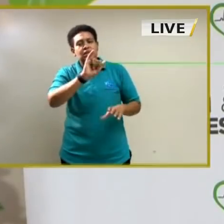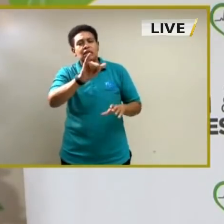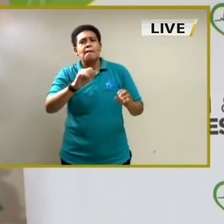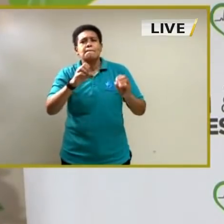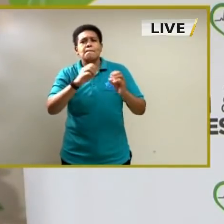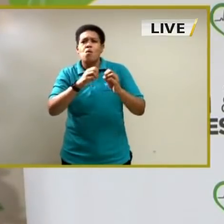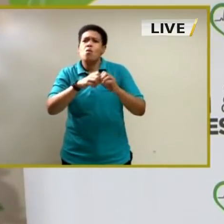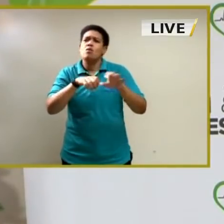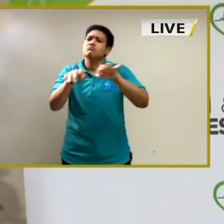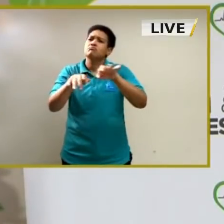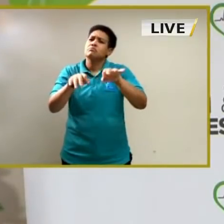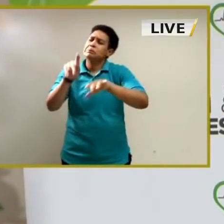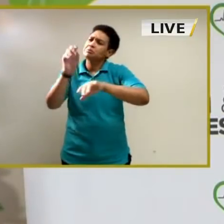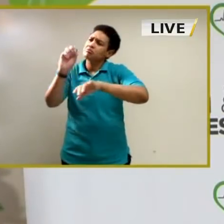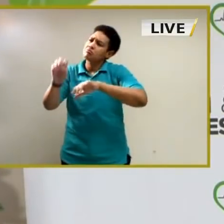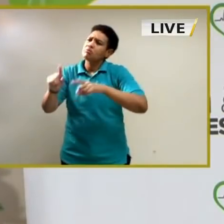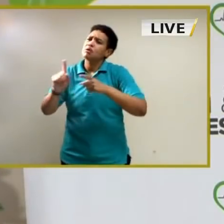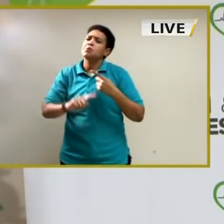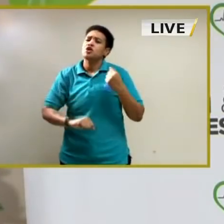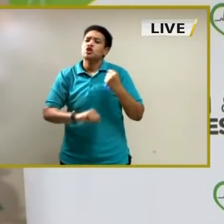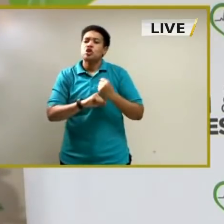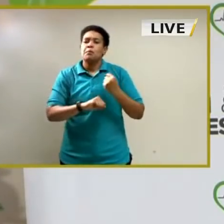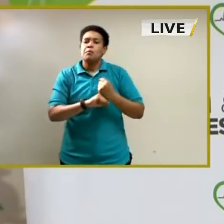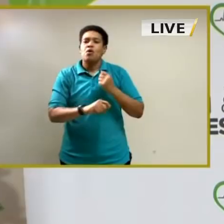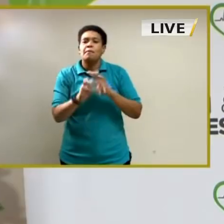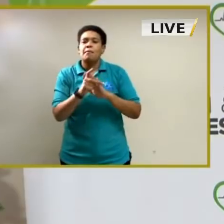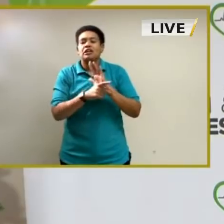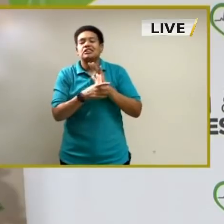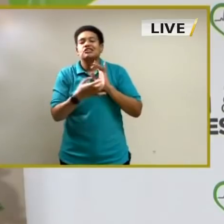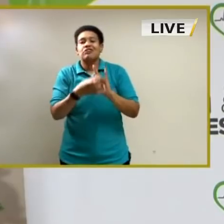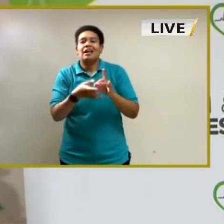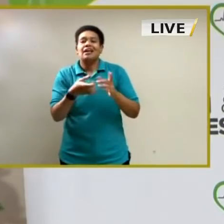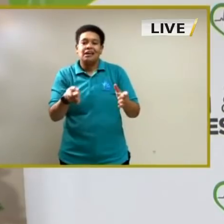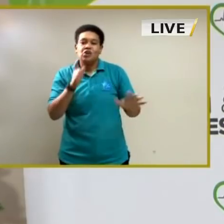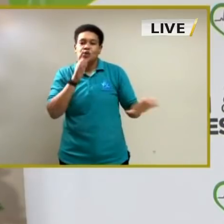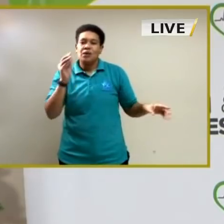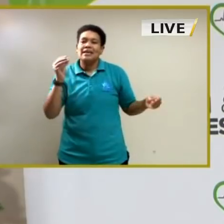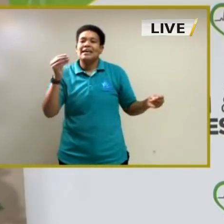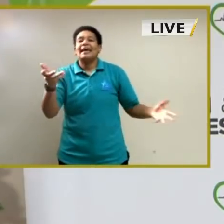more and support policies around that to give